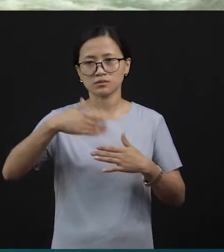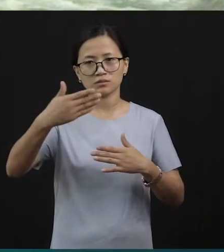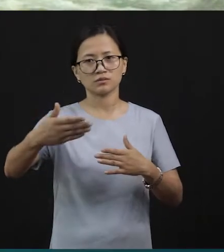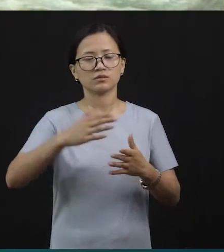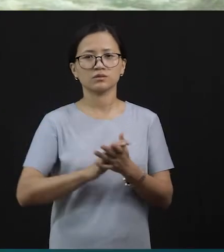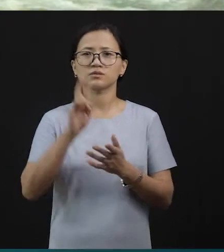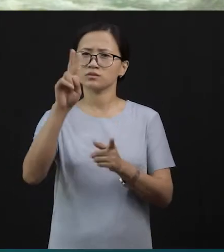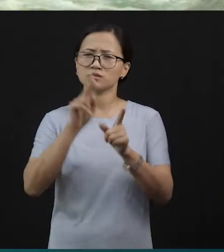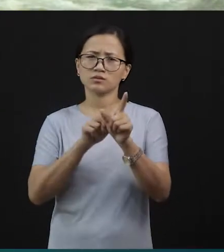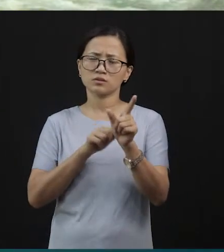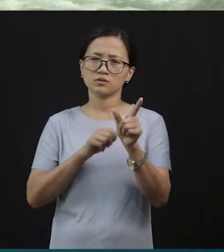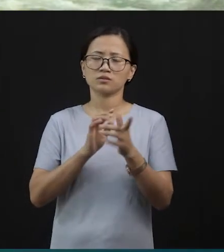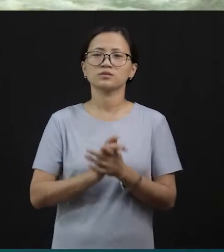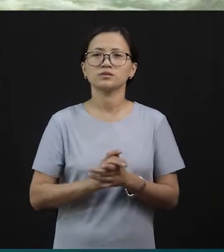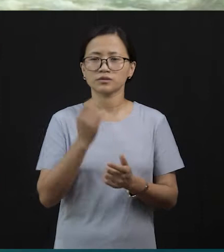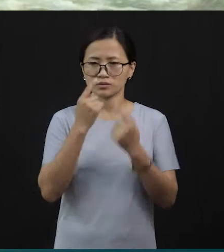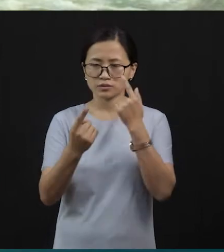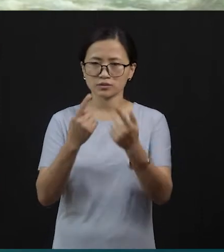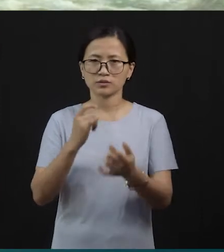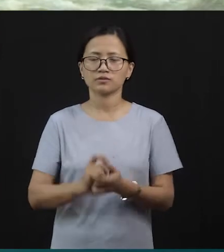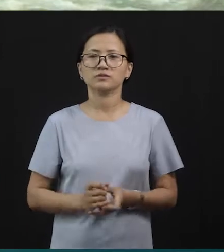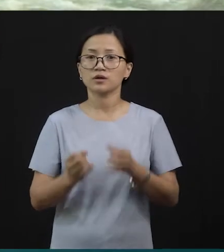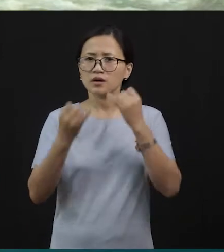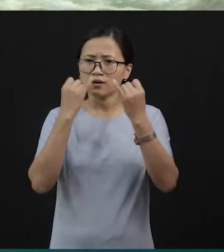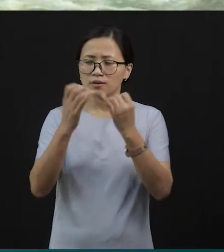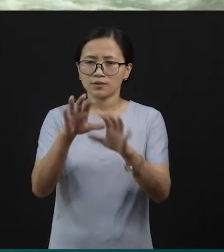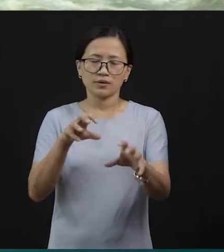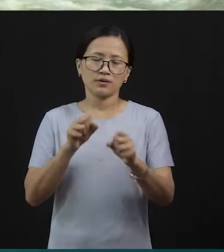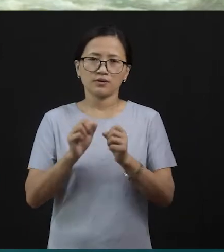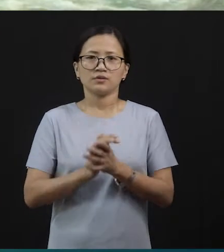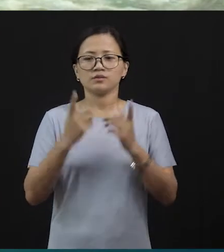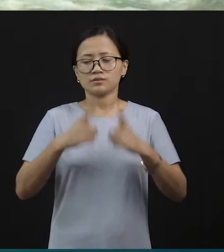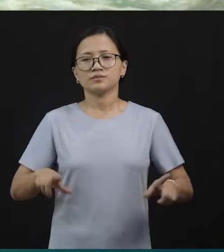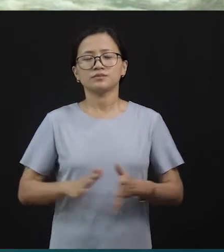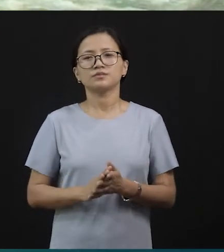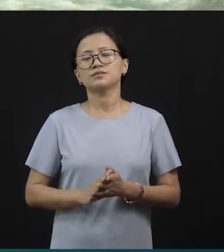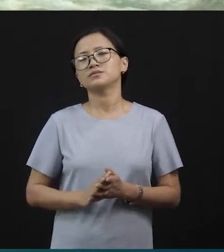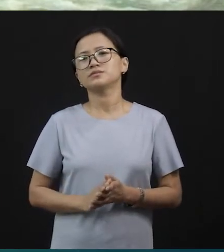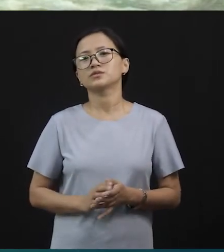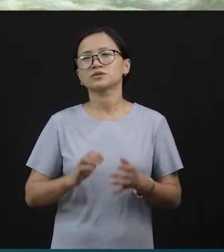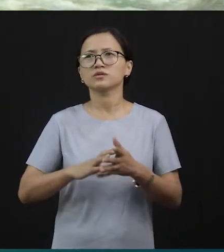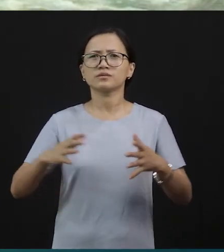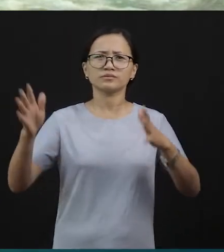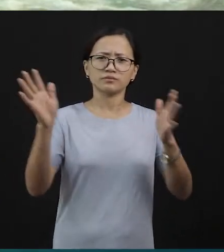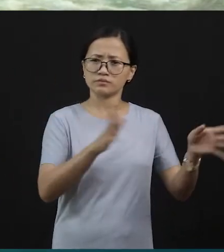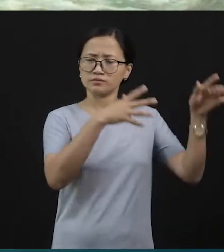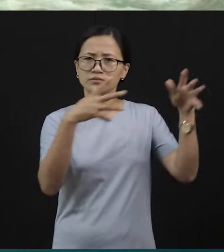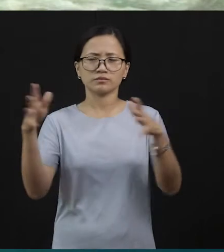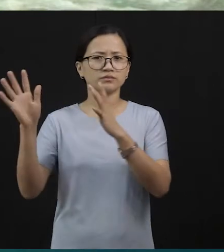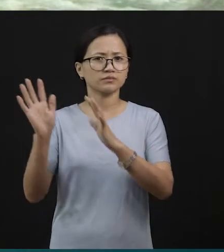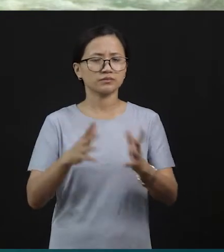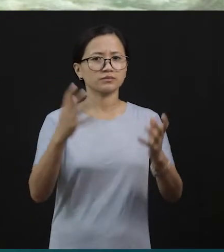on, after 2 years of the discovery of this Cape of Good Hope, he lost his life in the storm, okay? You know what